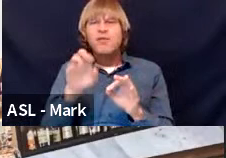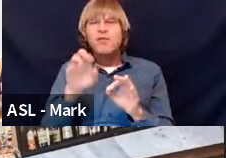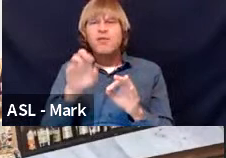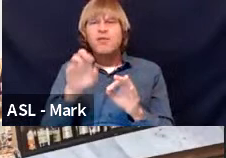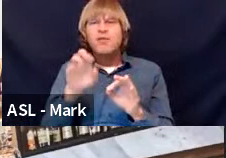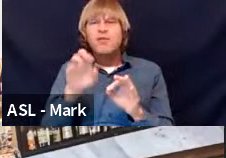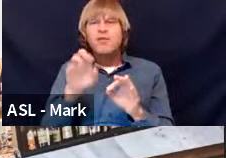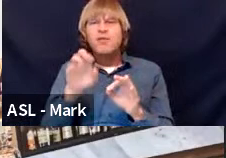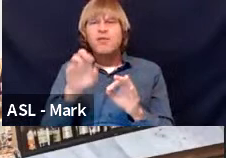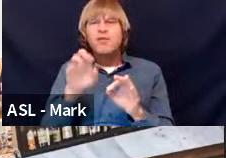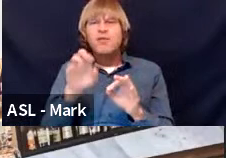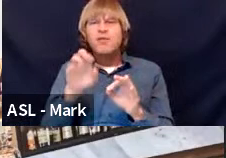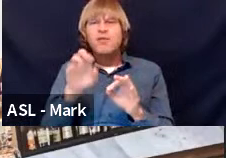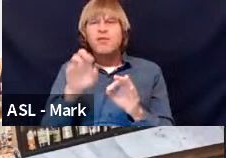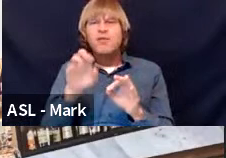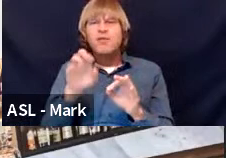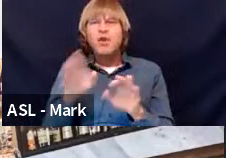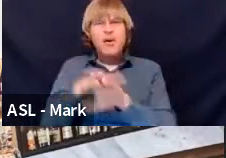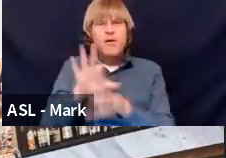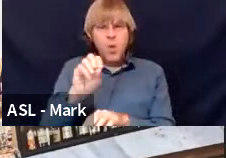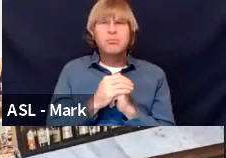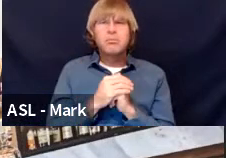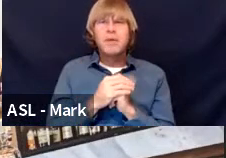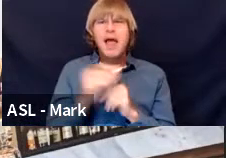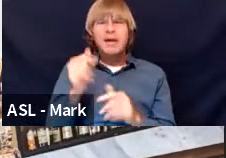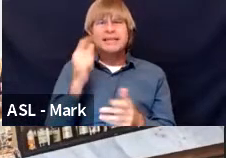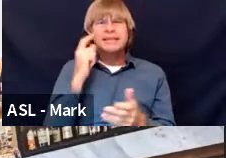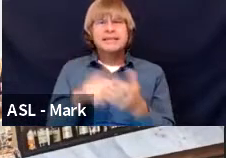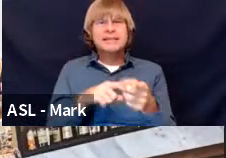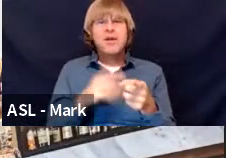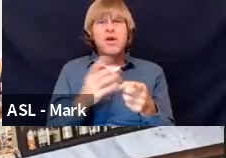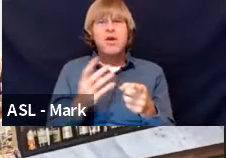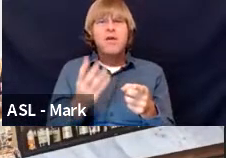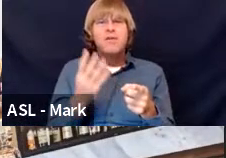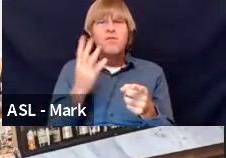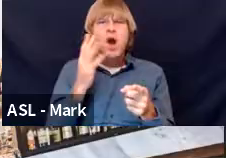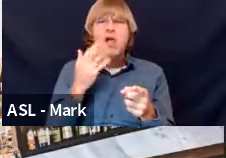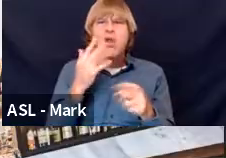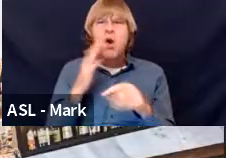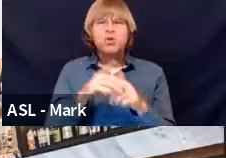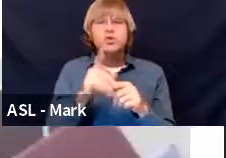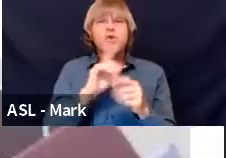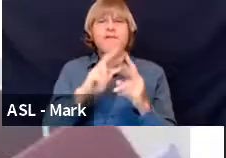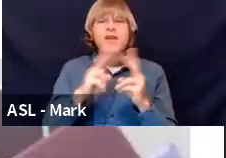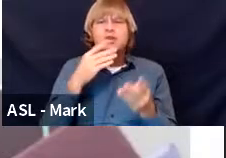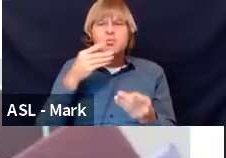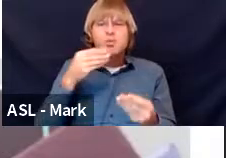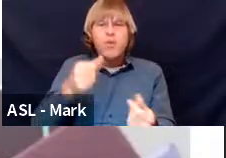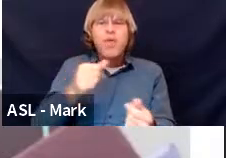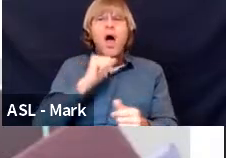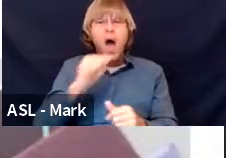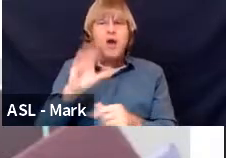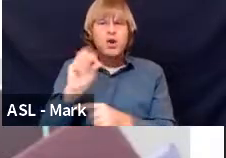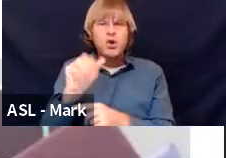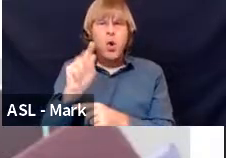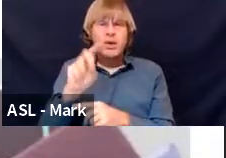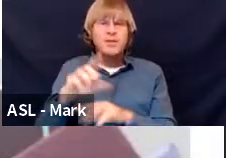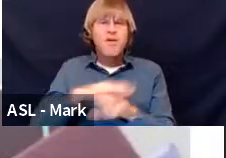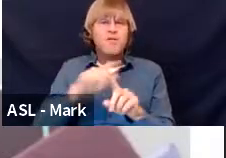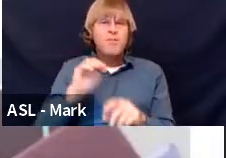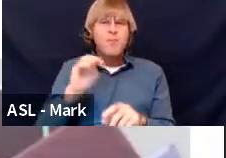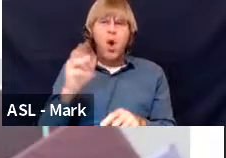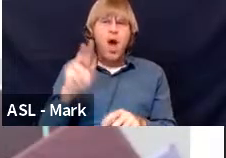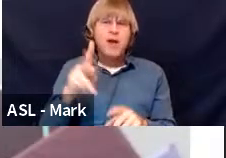can see four color on a super smooth uncoated sheet for Mohawk. It's just gorgeous. And it lends a beautiful depth